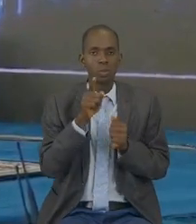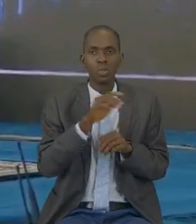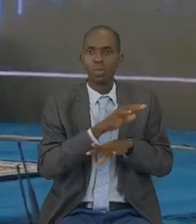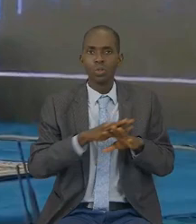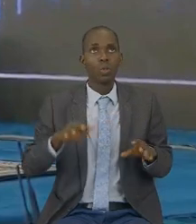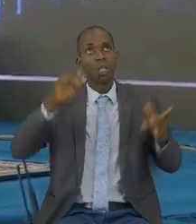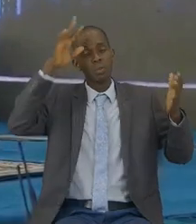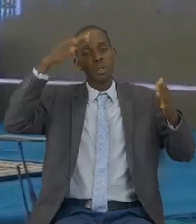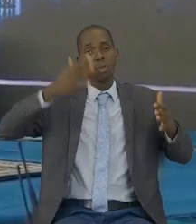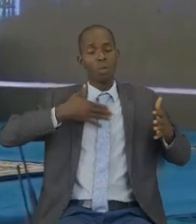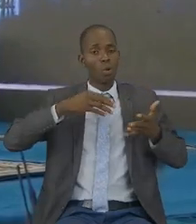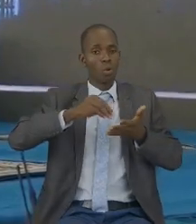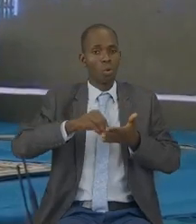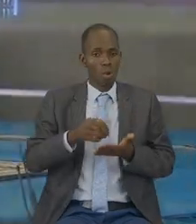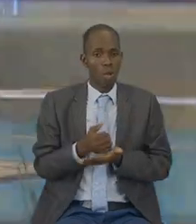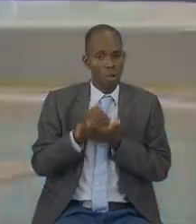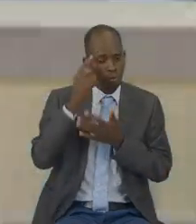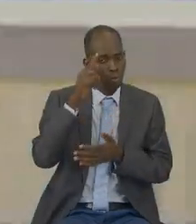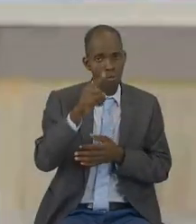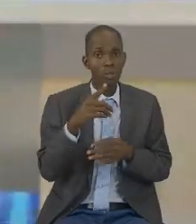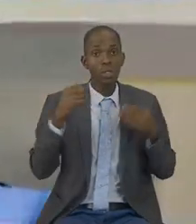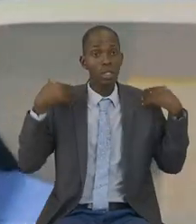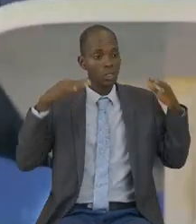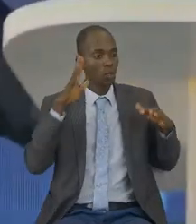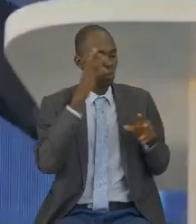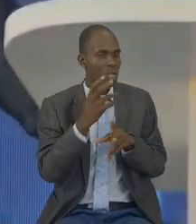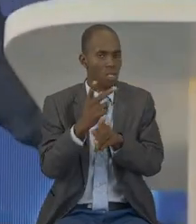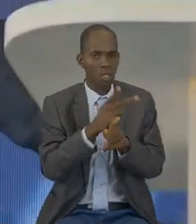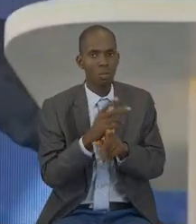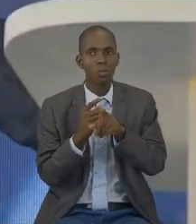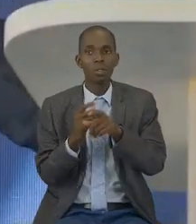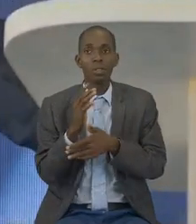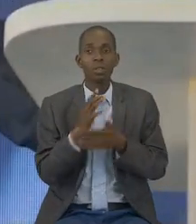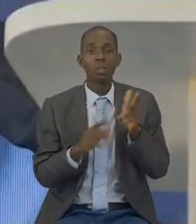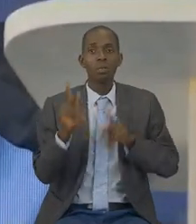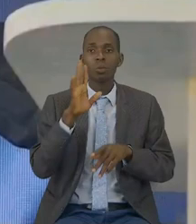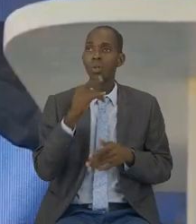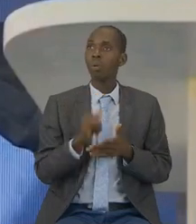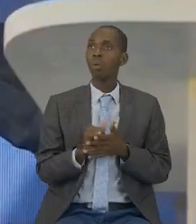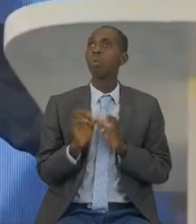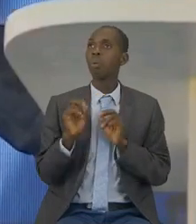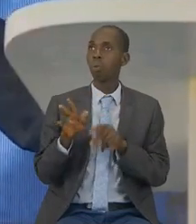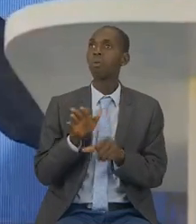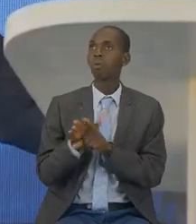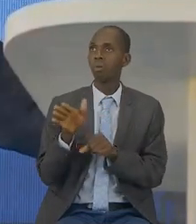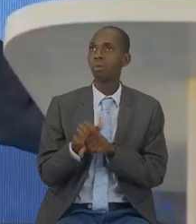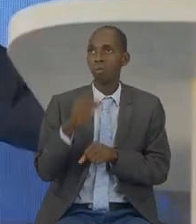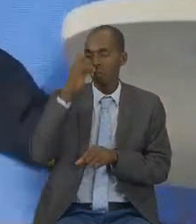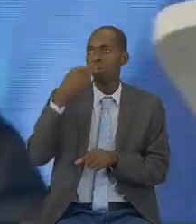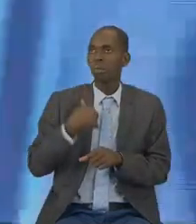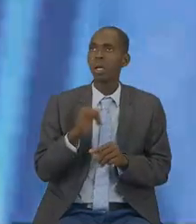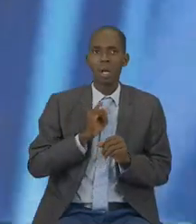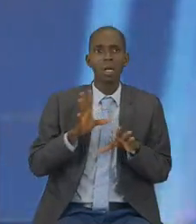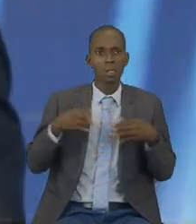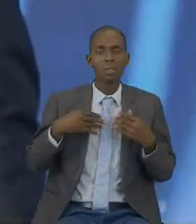your problem. The angel will take care of that. There are some people that will be, say, that's all right, that's all right. And they ask